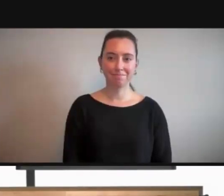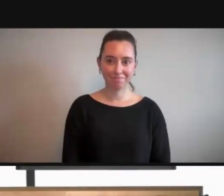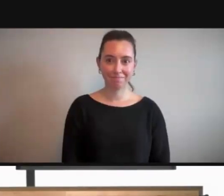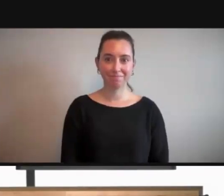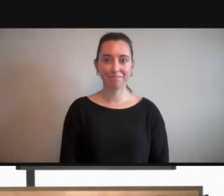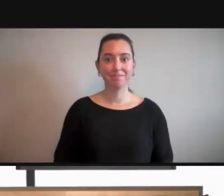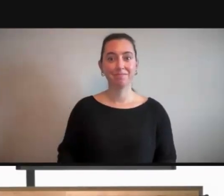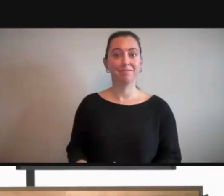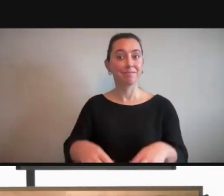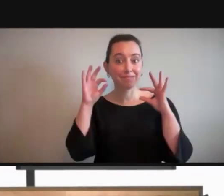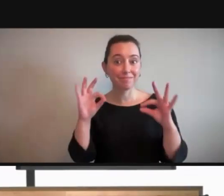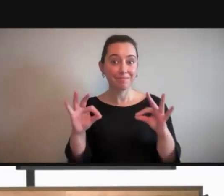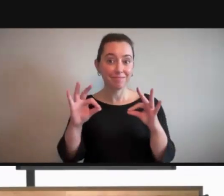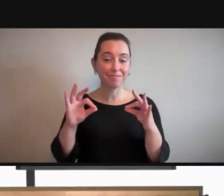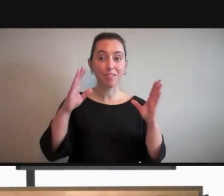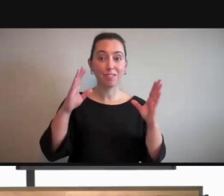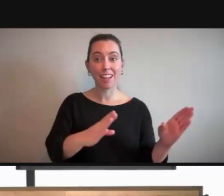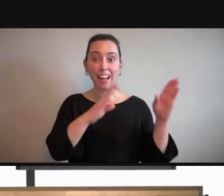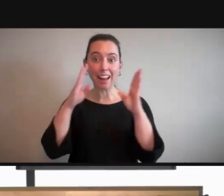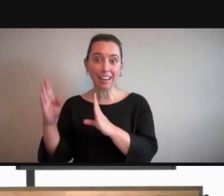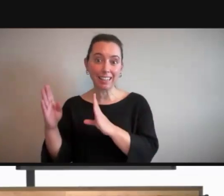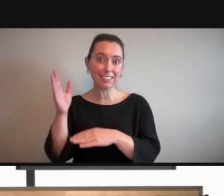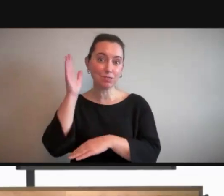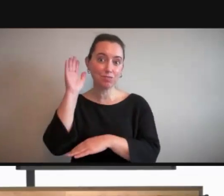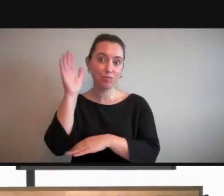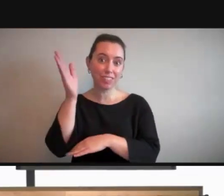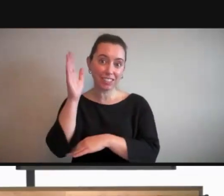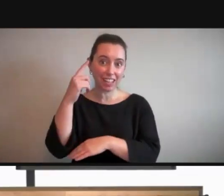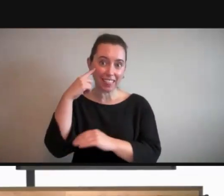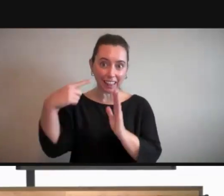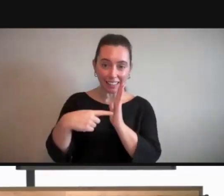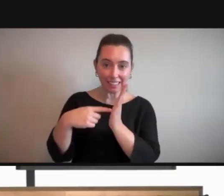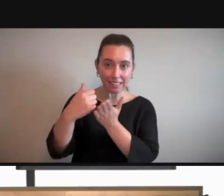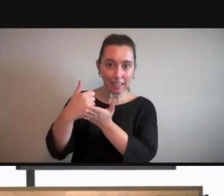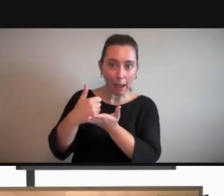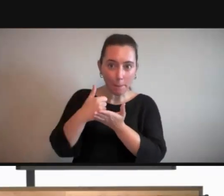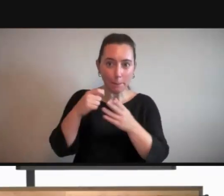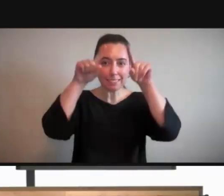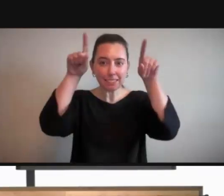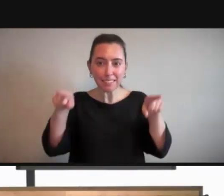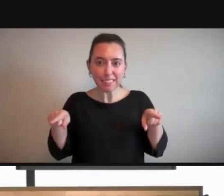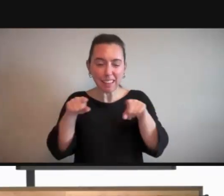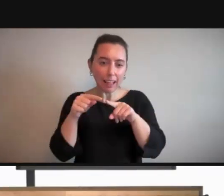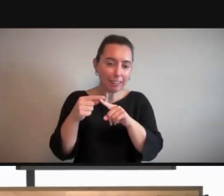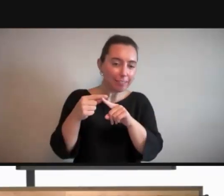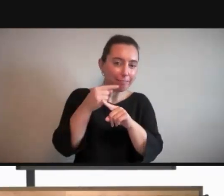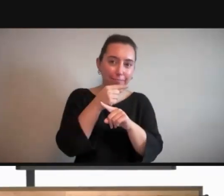somebody's helping us with it. Yes. Okay. The previous slide. Can we go back? Yes.